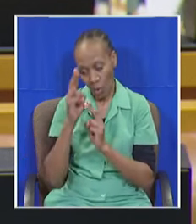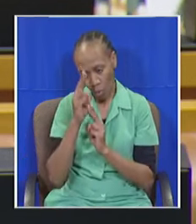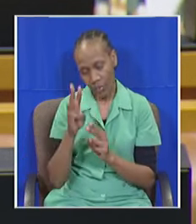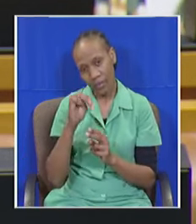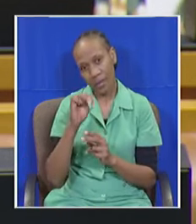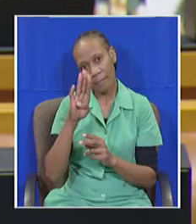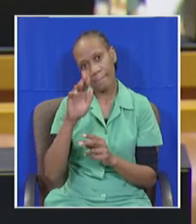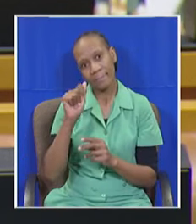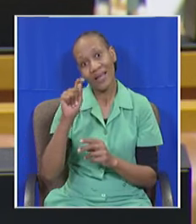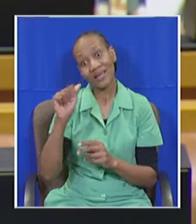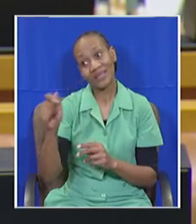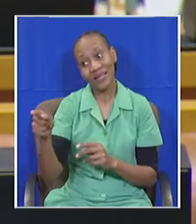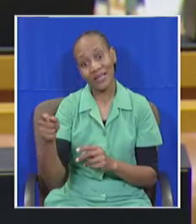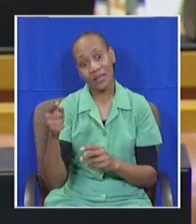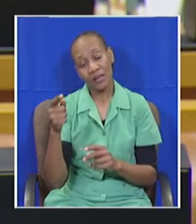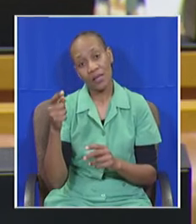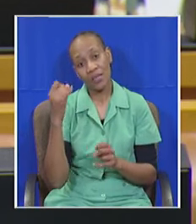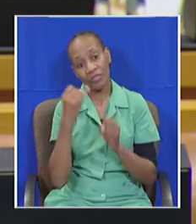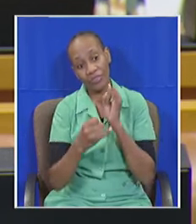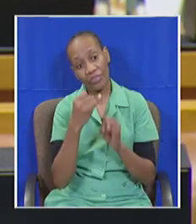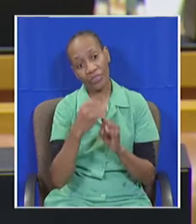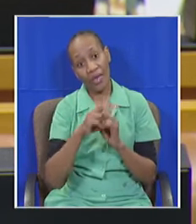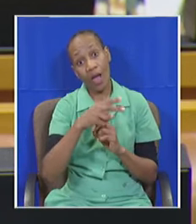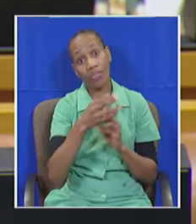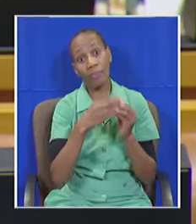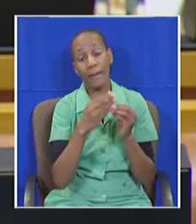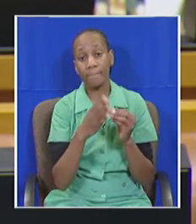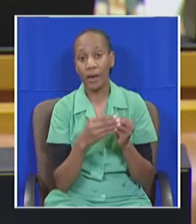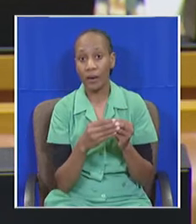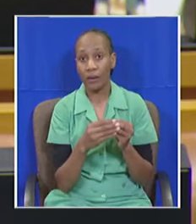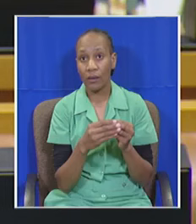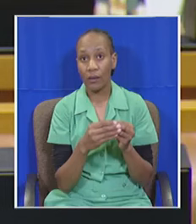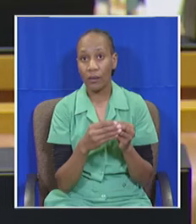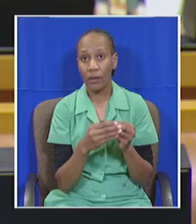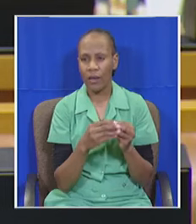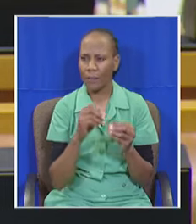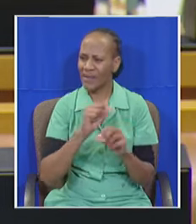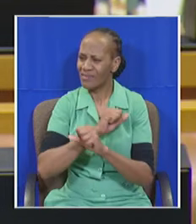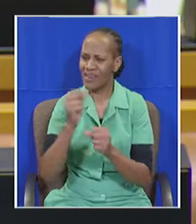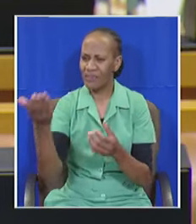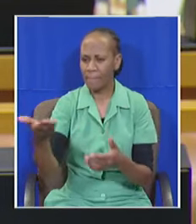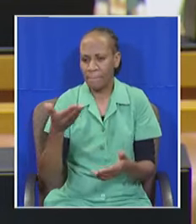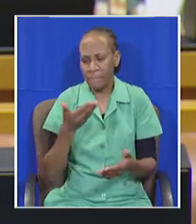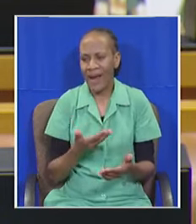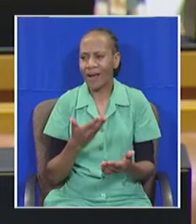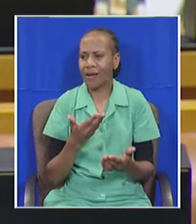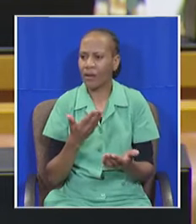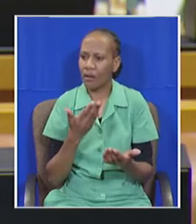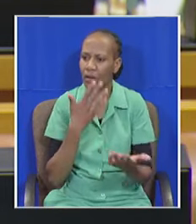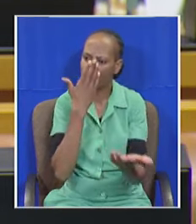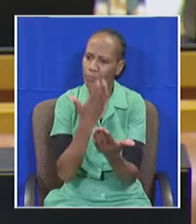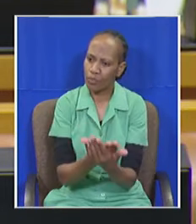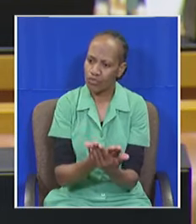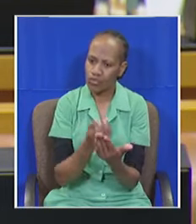made allegations against a member of this House and has not brought a substantive motion which is